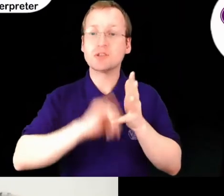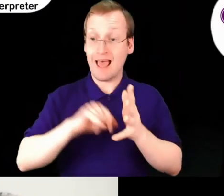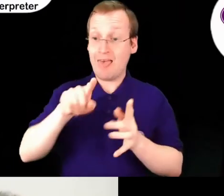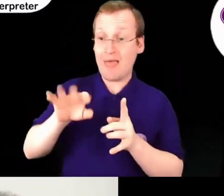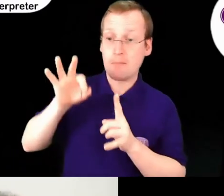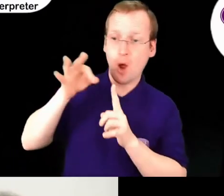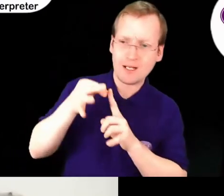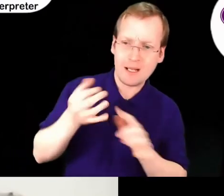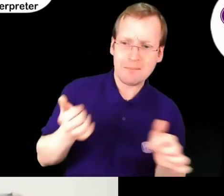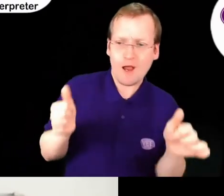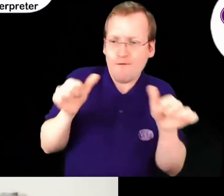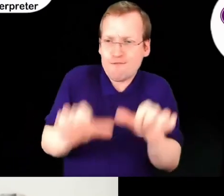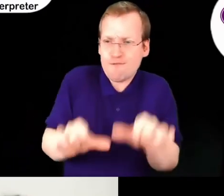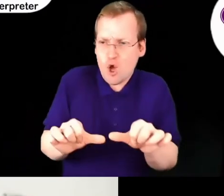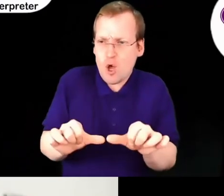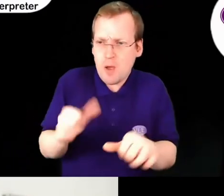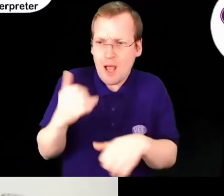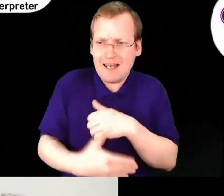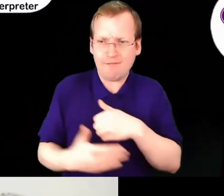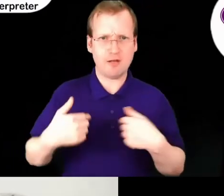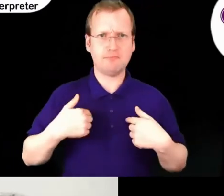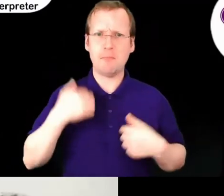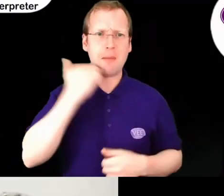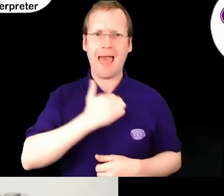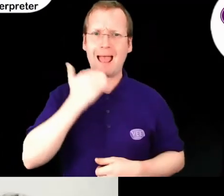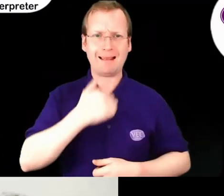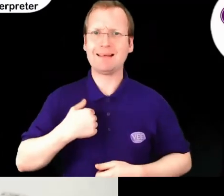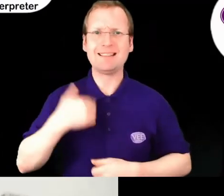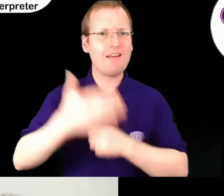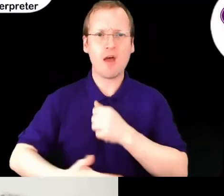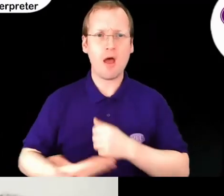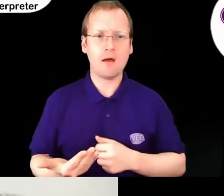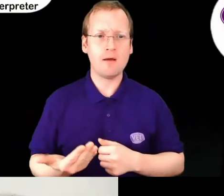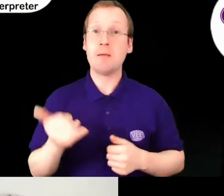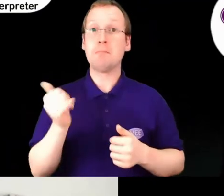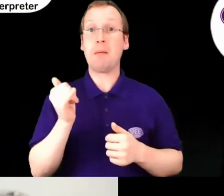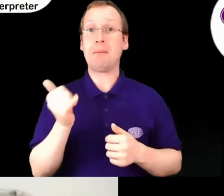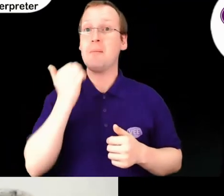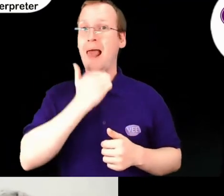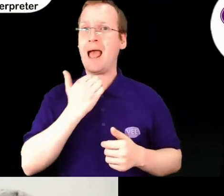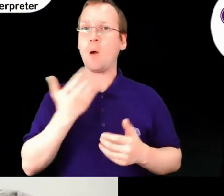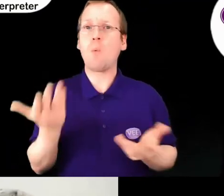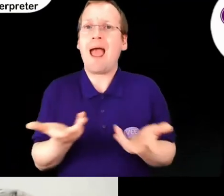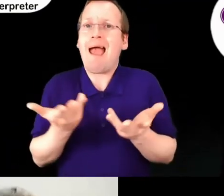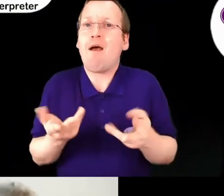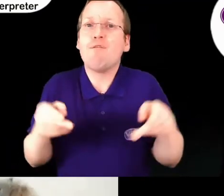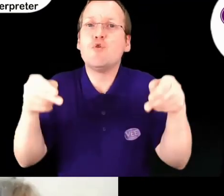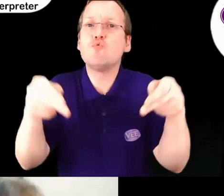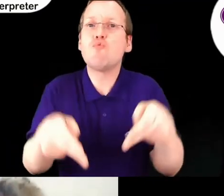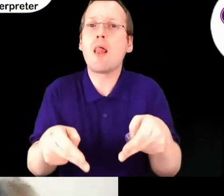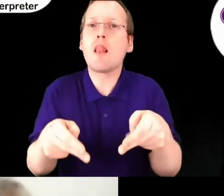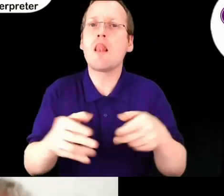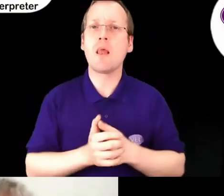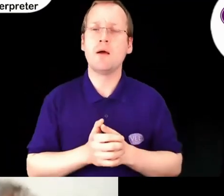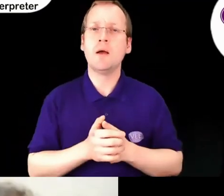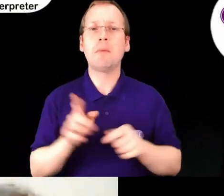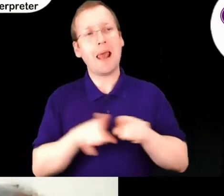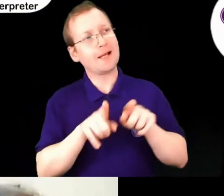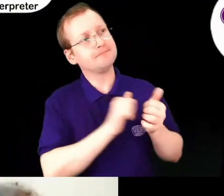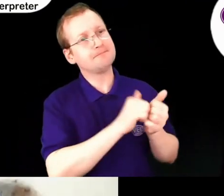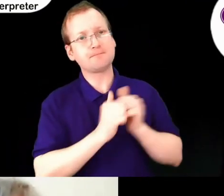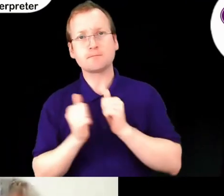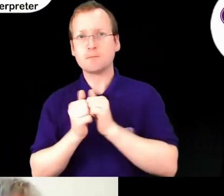it confirmed in me that I was never going to wear black, unless perhaps at a funeral. Unlike my compatriots who not only